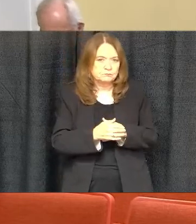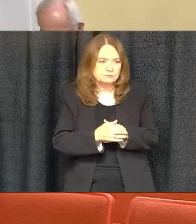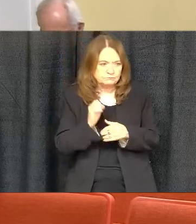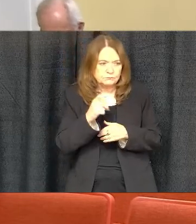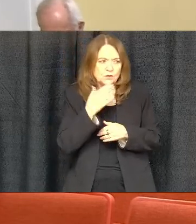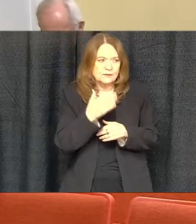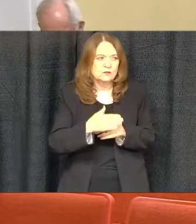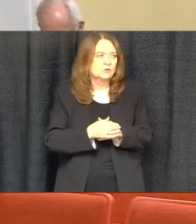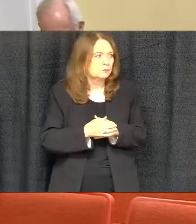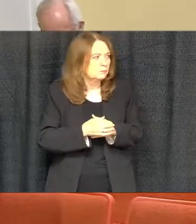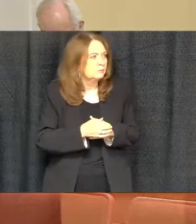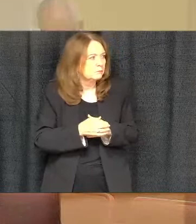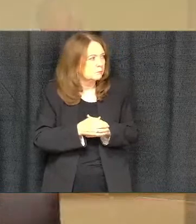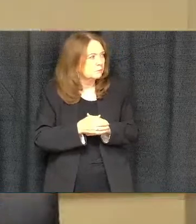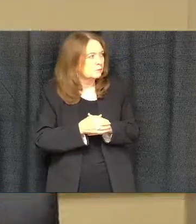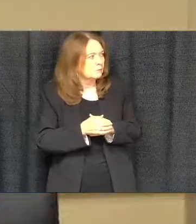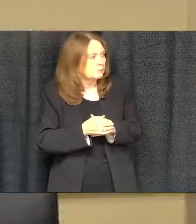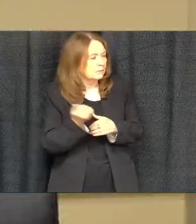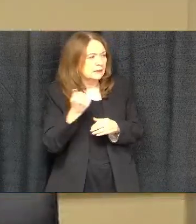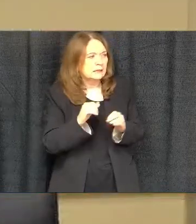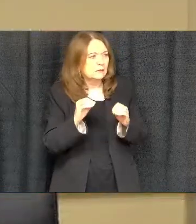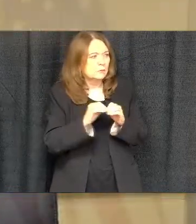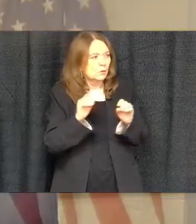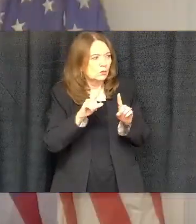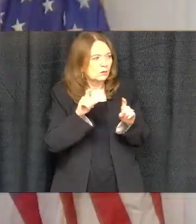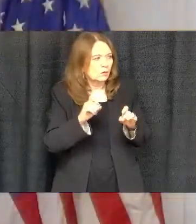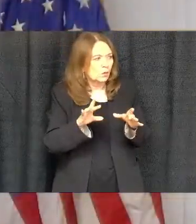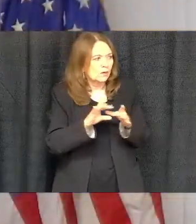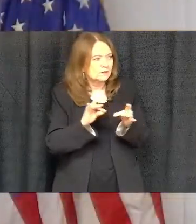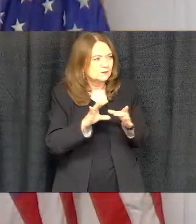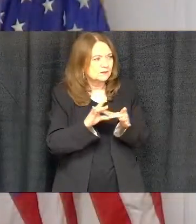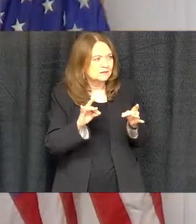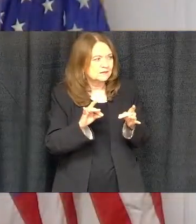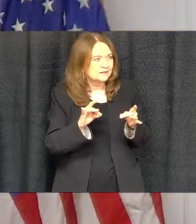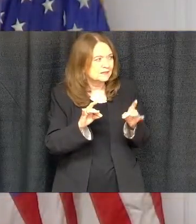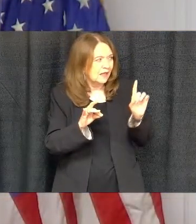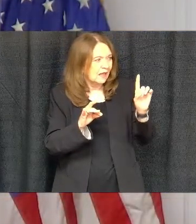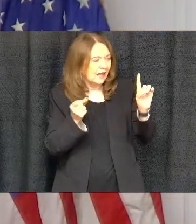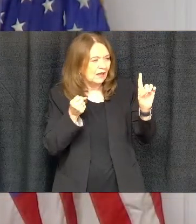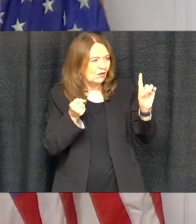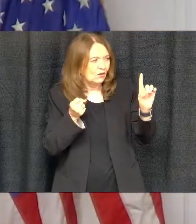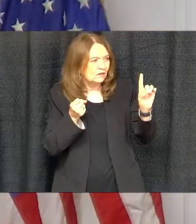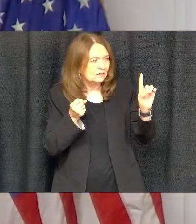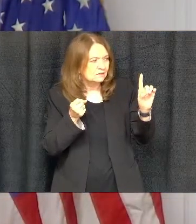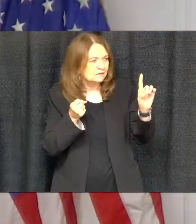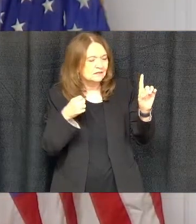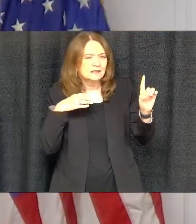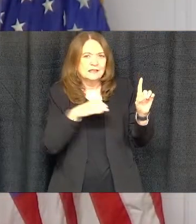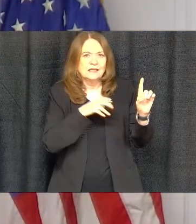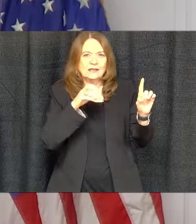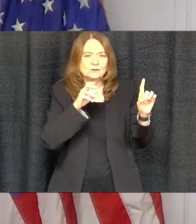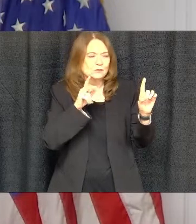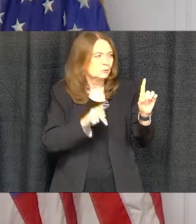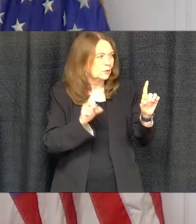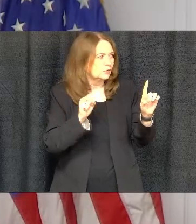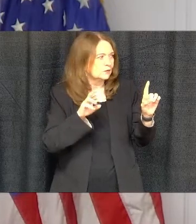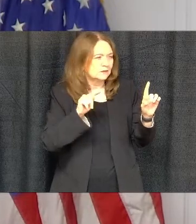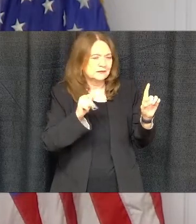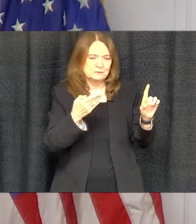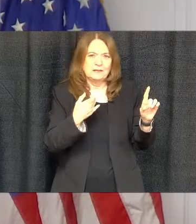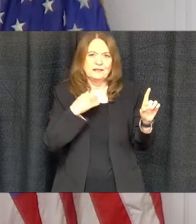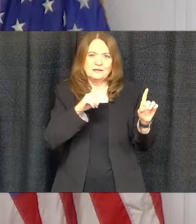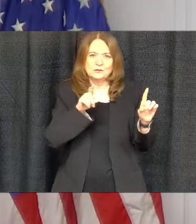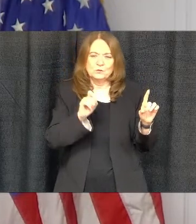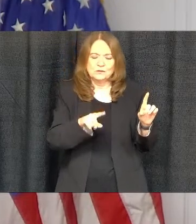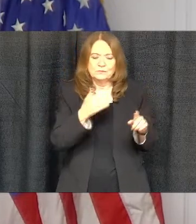you. Any more comment or question for Mr. Smith? Council, hang on, Mr. Smith. Councilperson Smith has a question. Thank